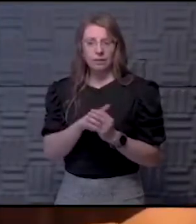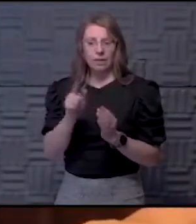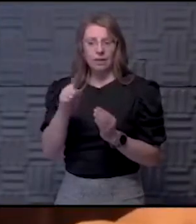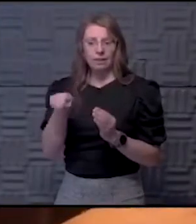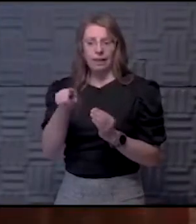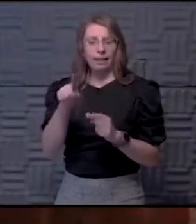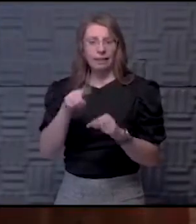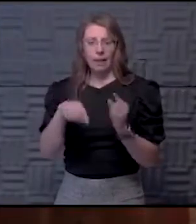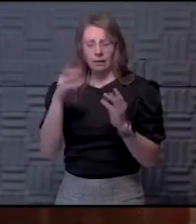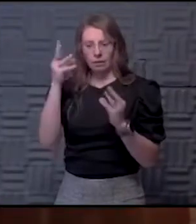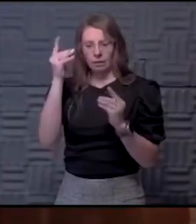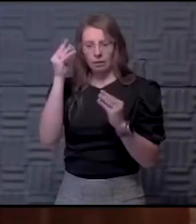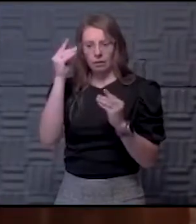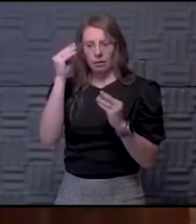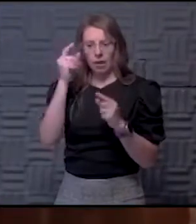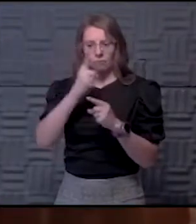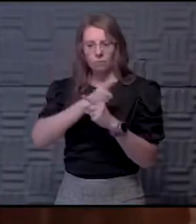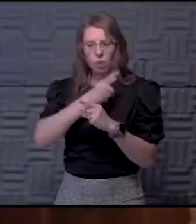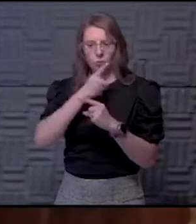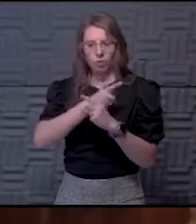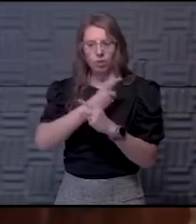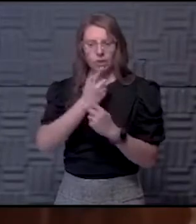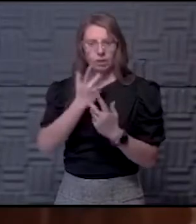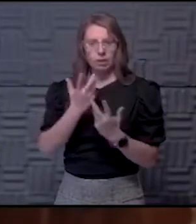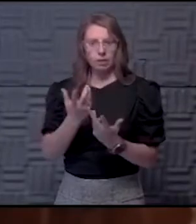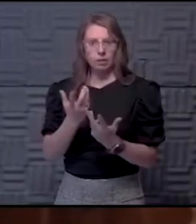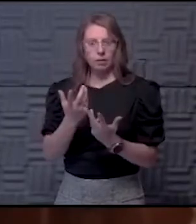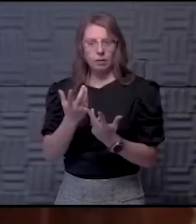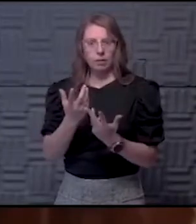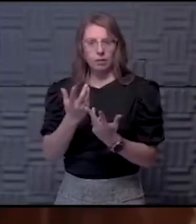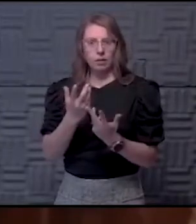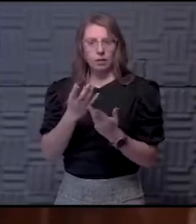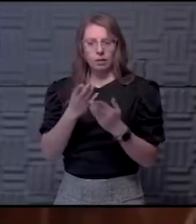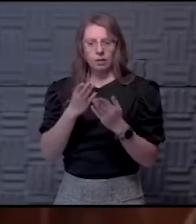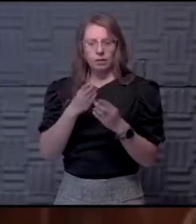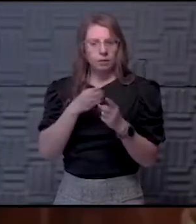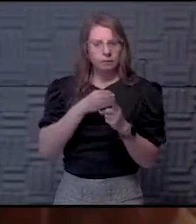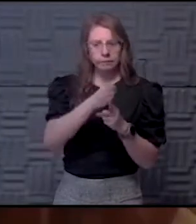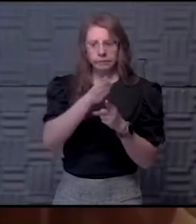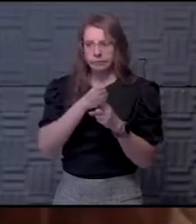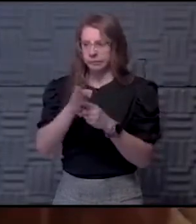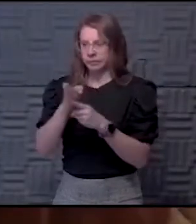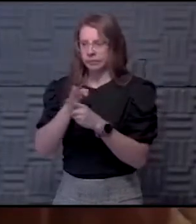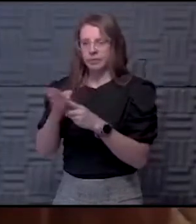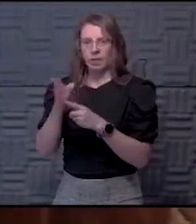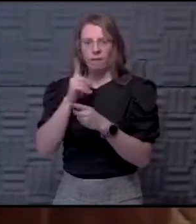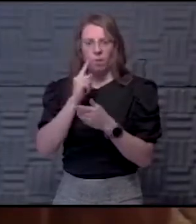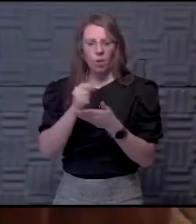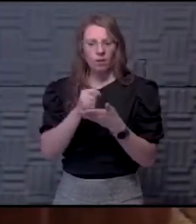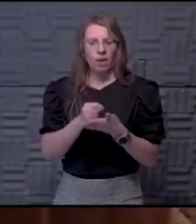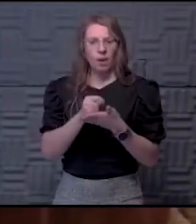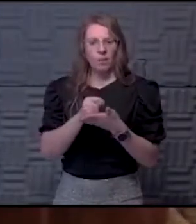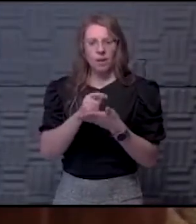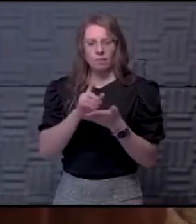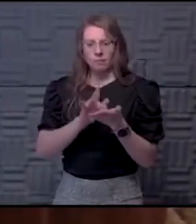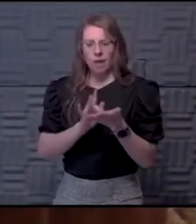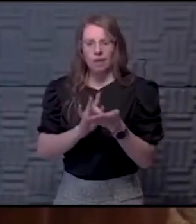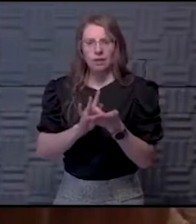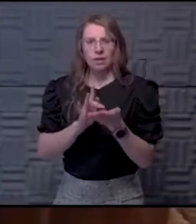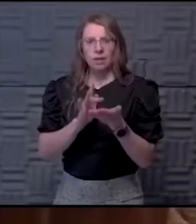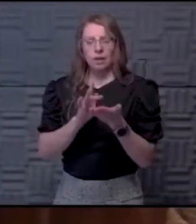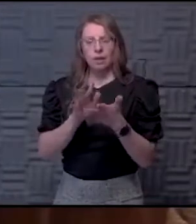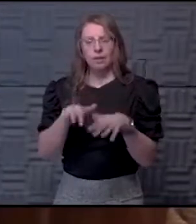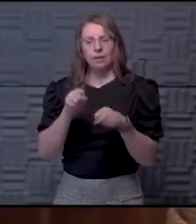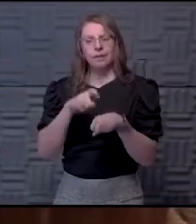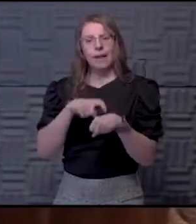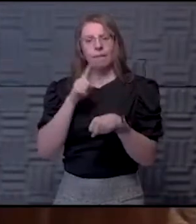cogitate over what are the appropriate avenues that I could take therapeutically. It just takes time for